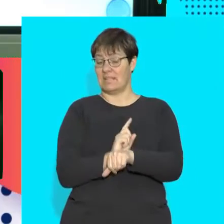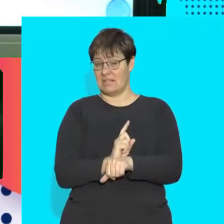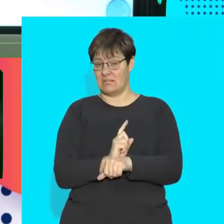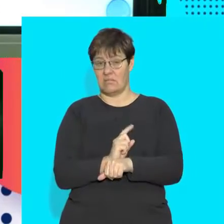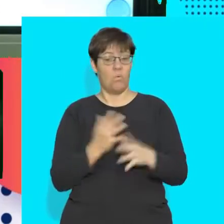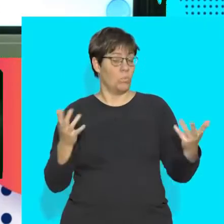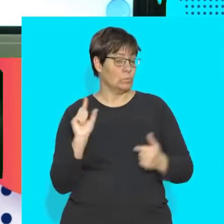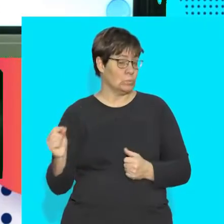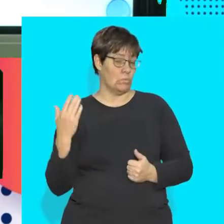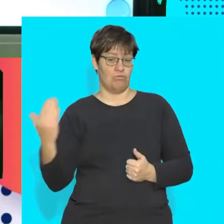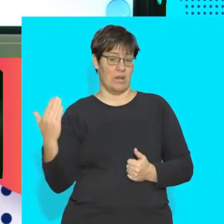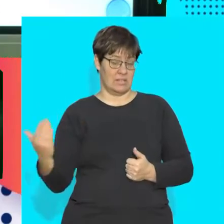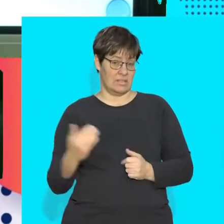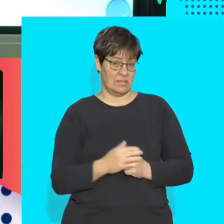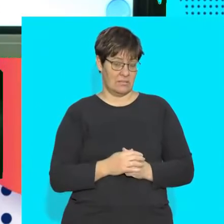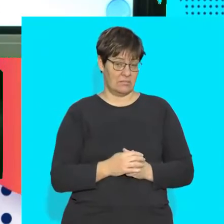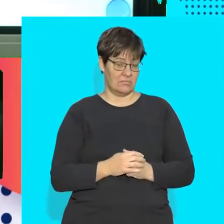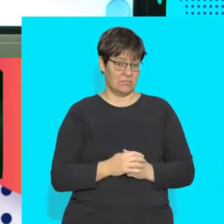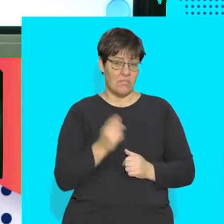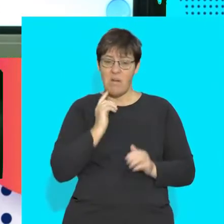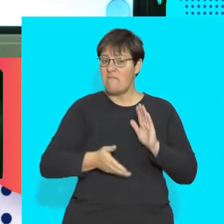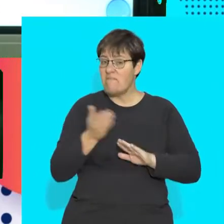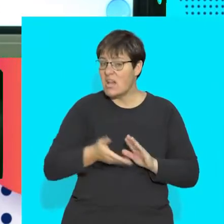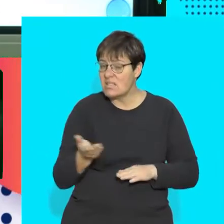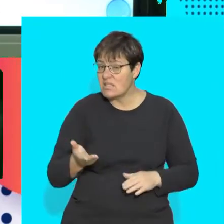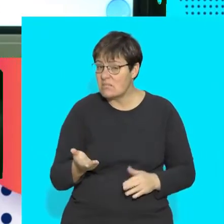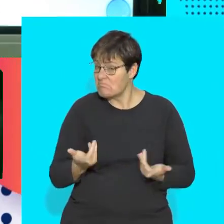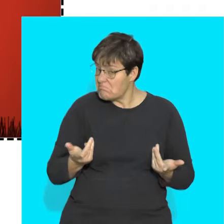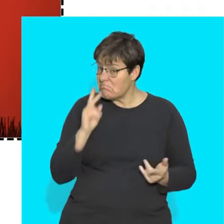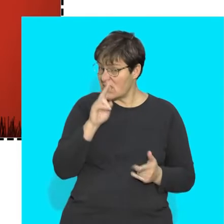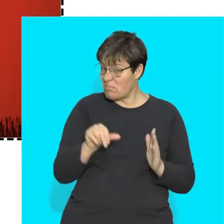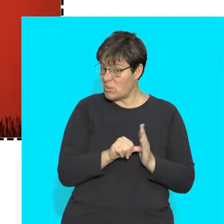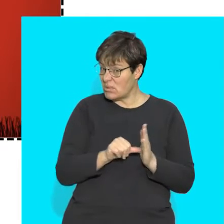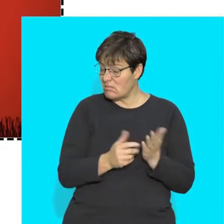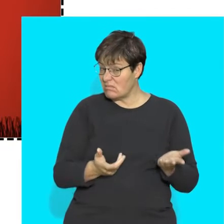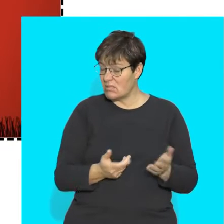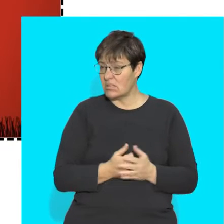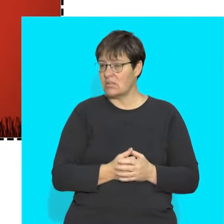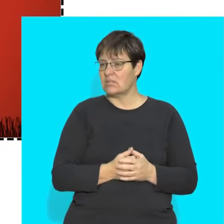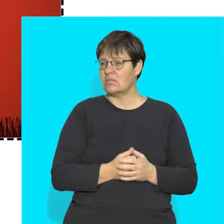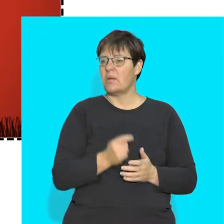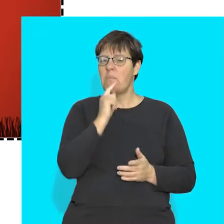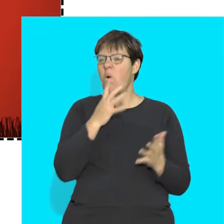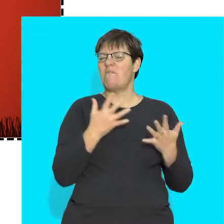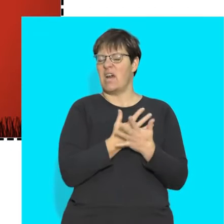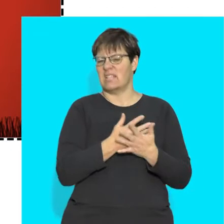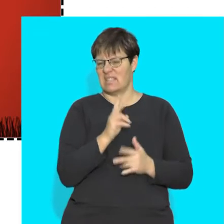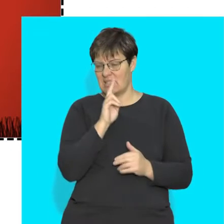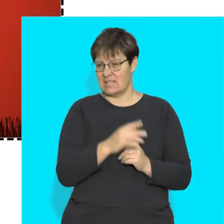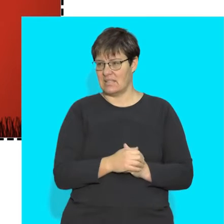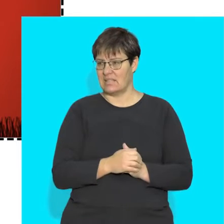to the right. Does it matter how fast he's going? Well, let's see. Let's make him go a little bit